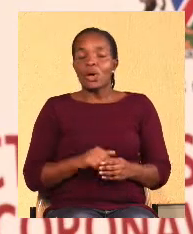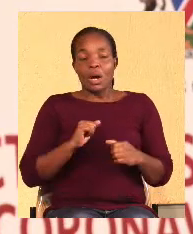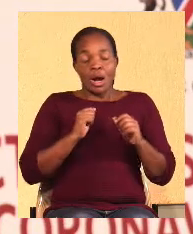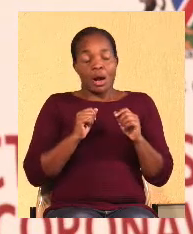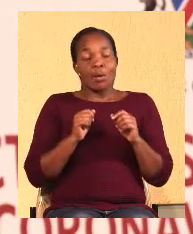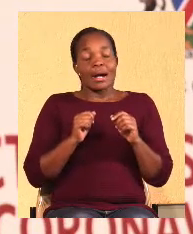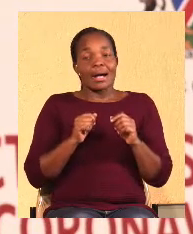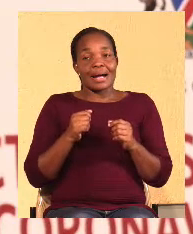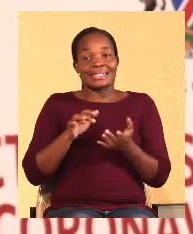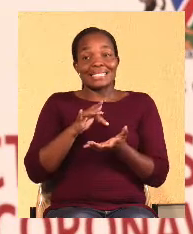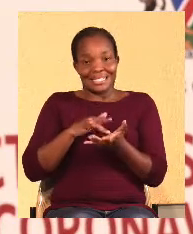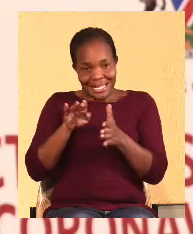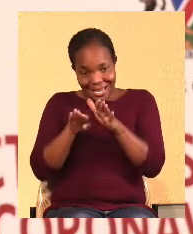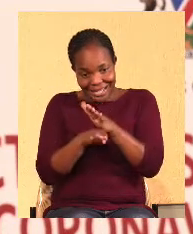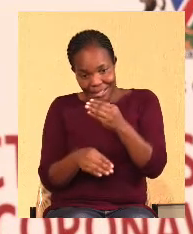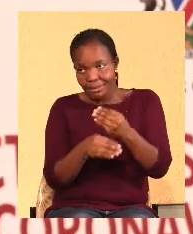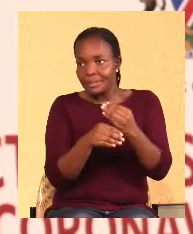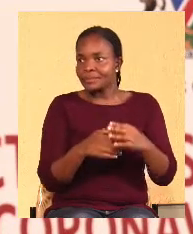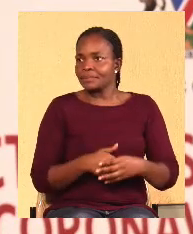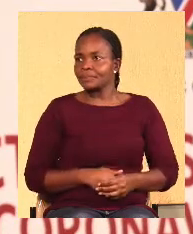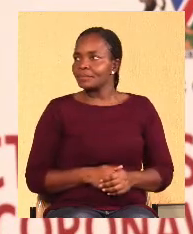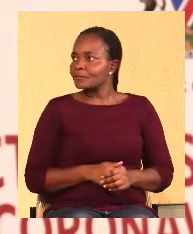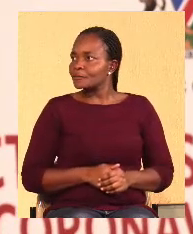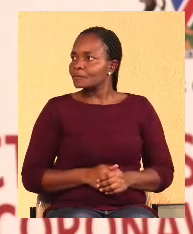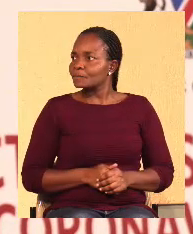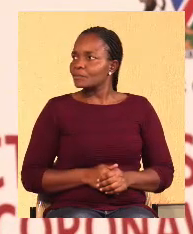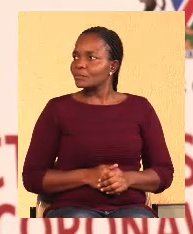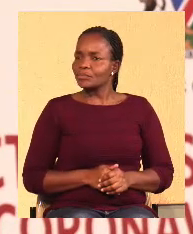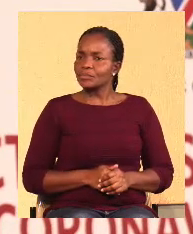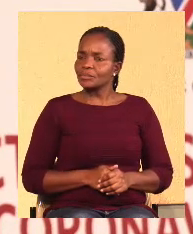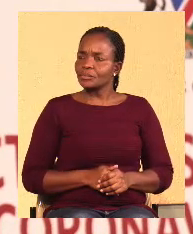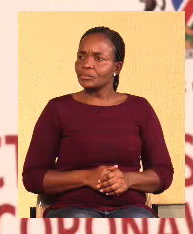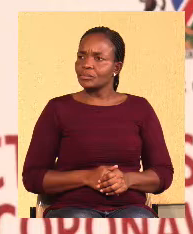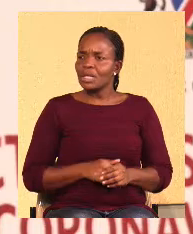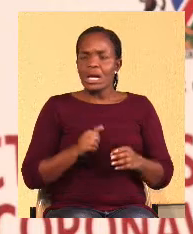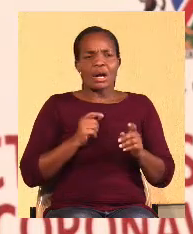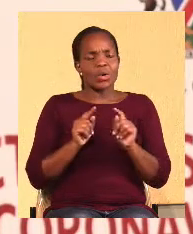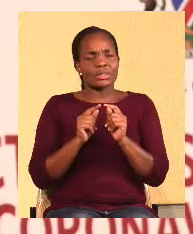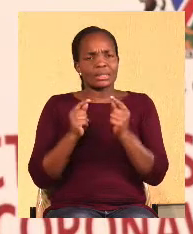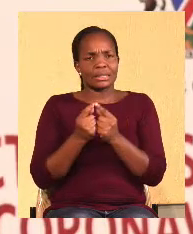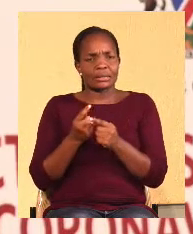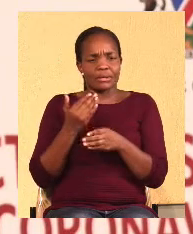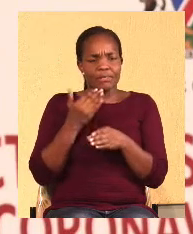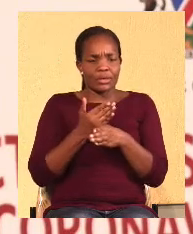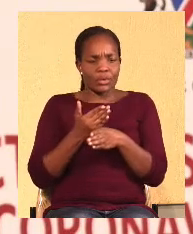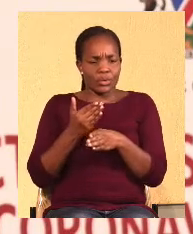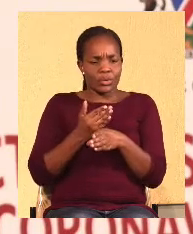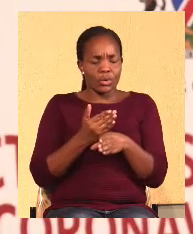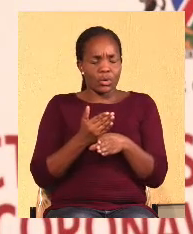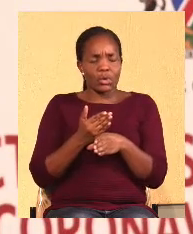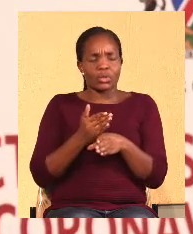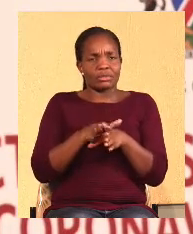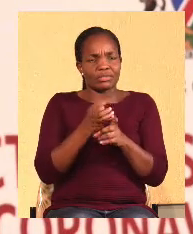call center has was functioned on a smaller scale,